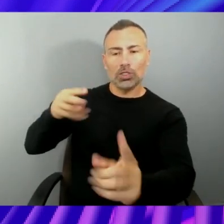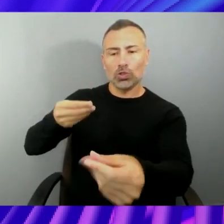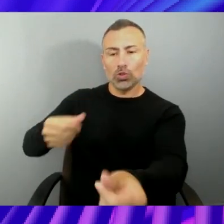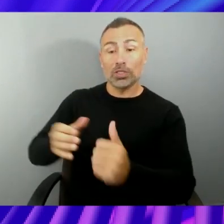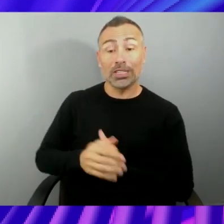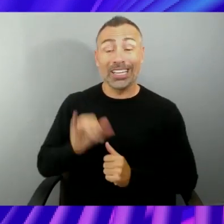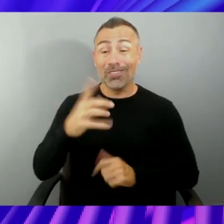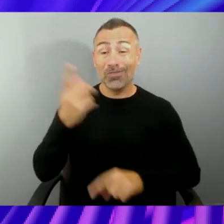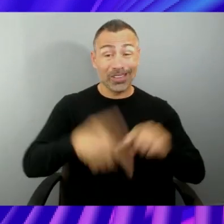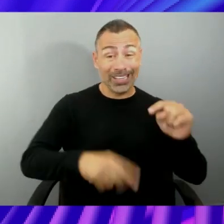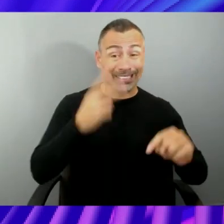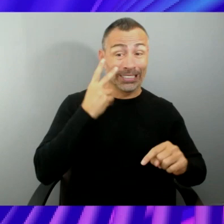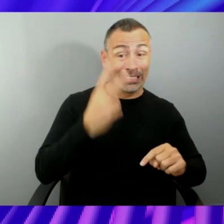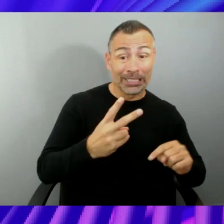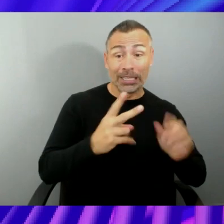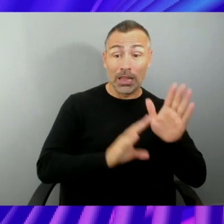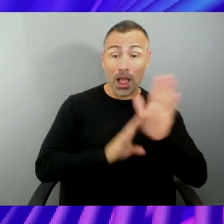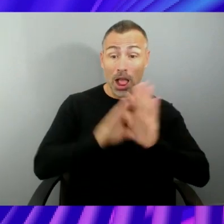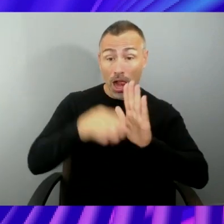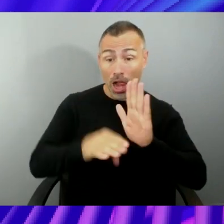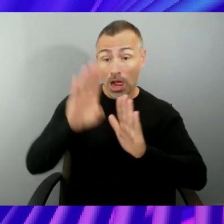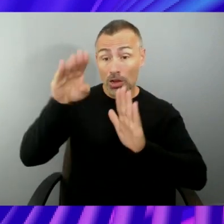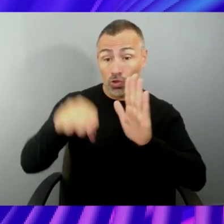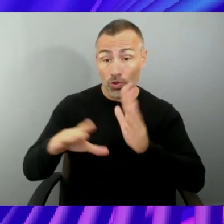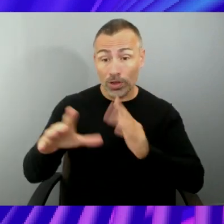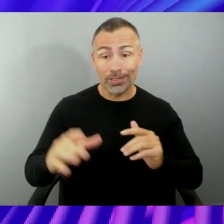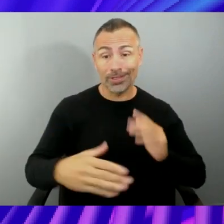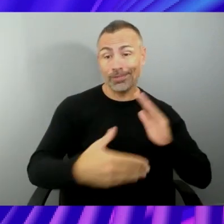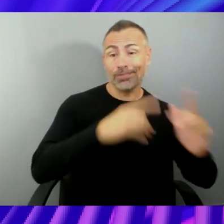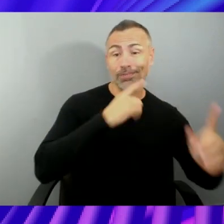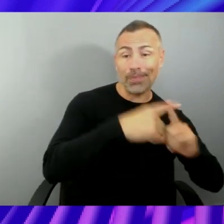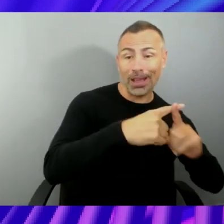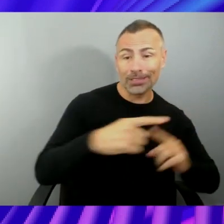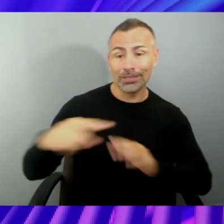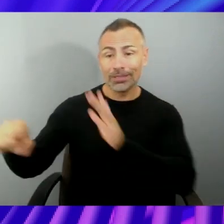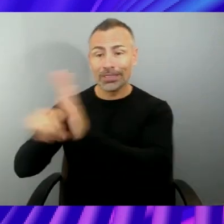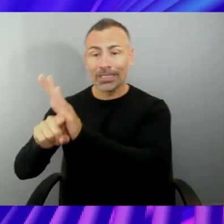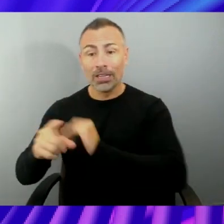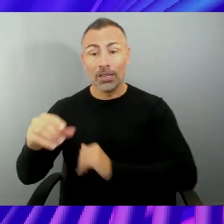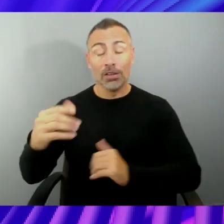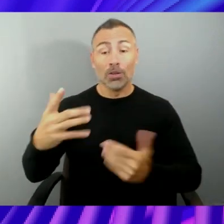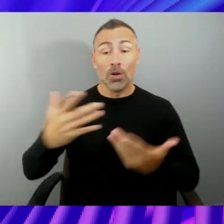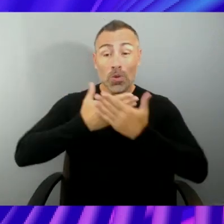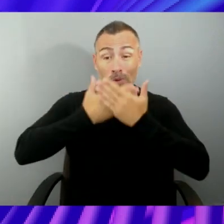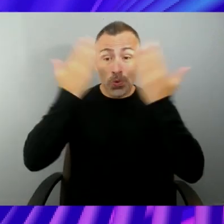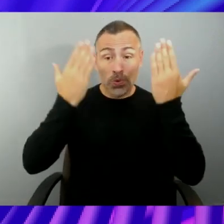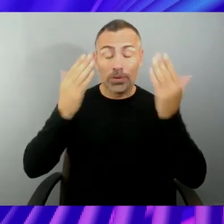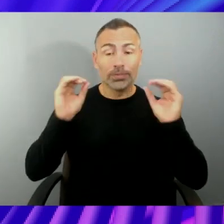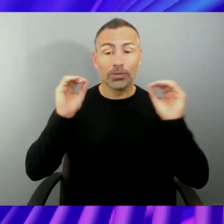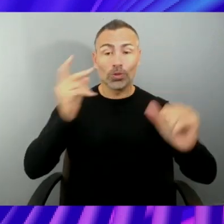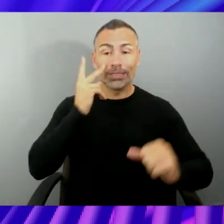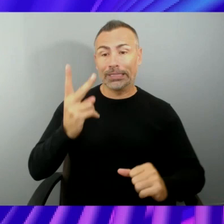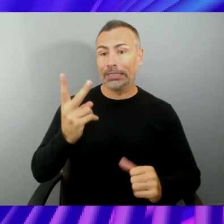are, you're just not setting yourself up for success. Well, Rich, thank you for joining us. I mean, it ties back to the